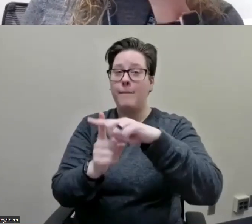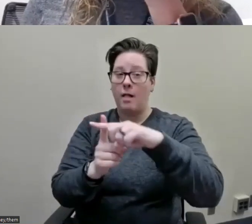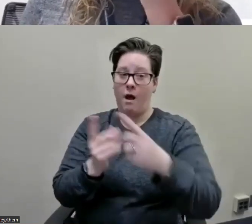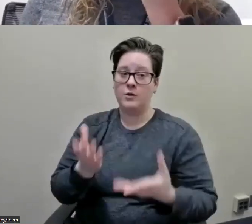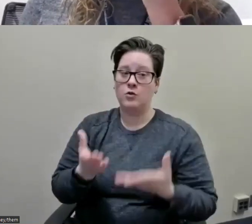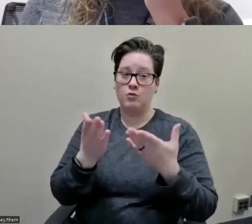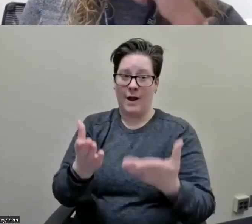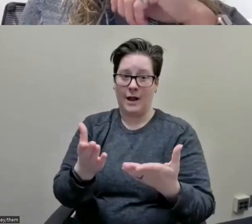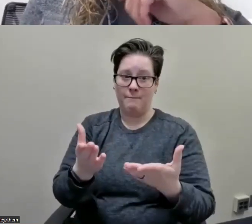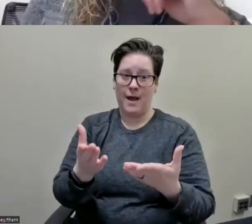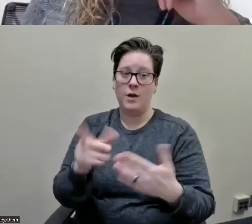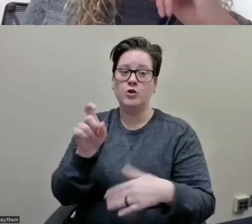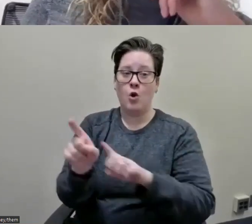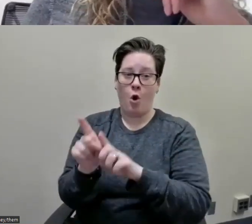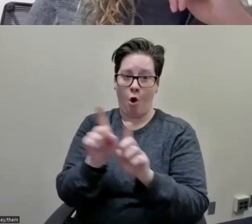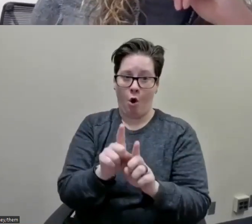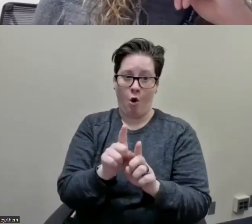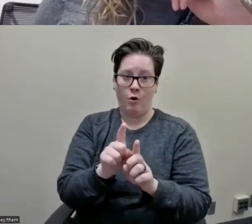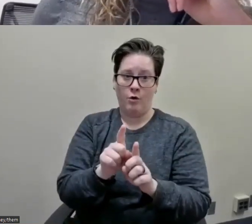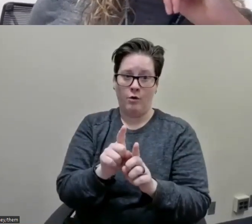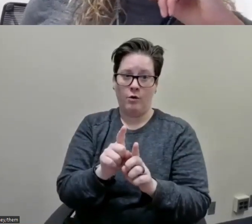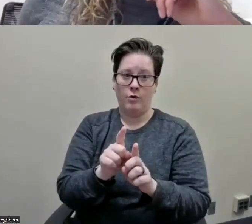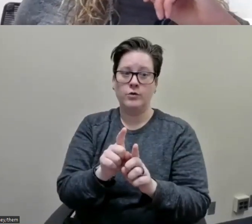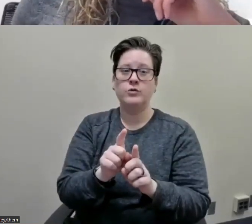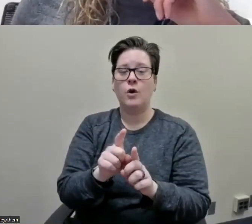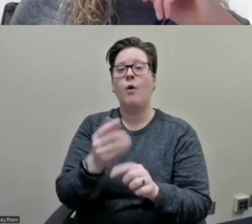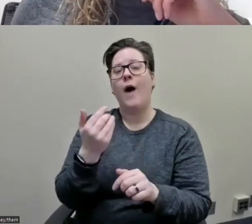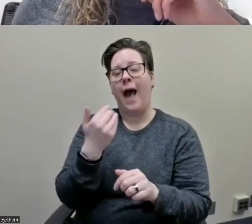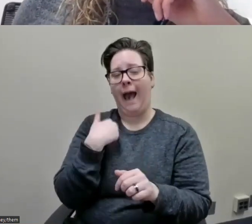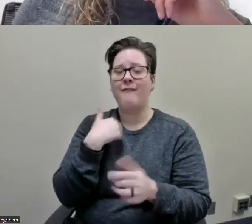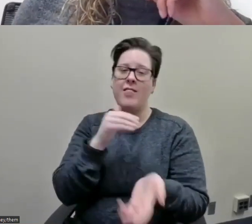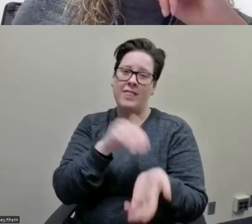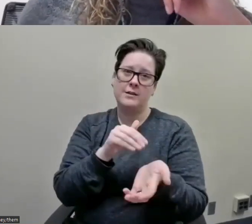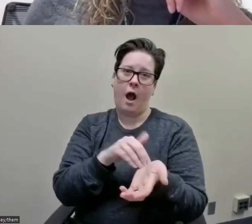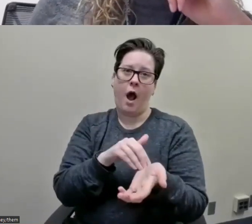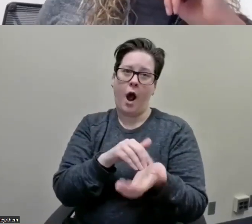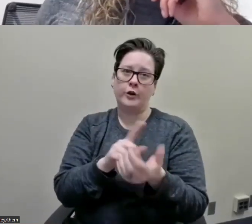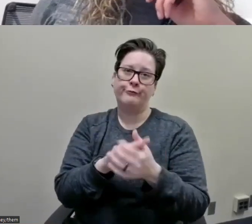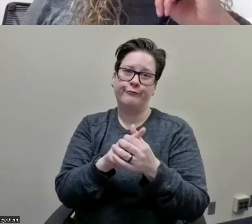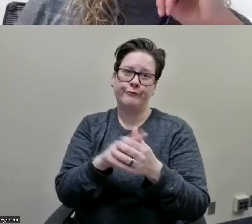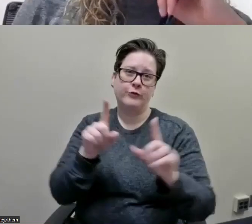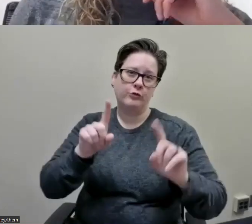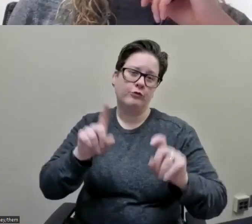do say that you should also have a digital rectal exam yearly. So both of those things together.